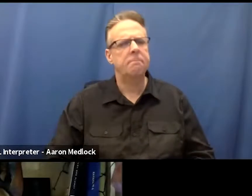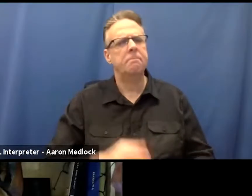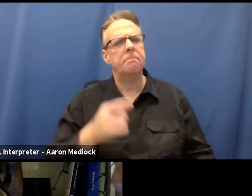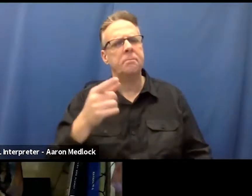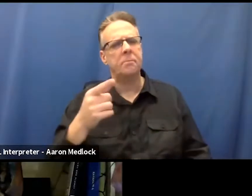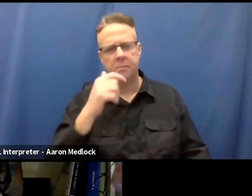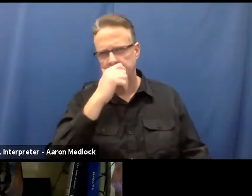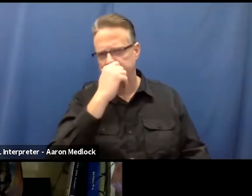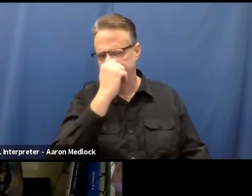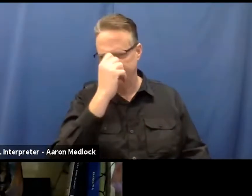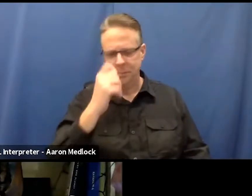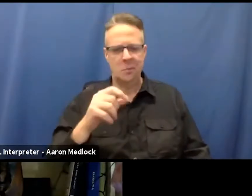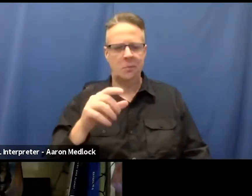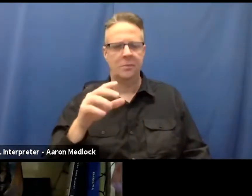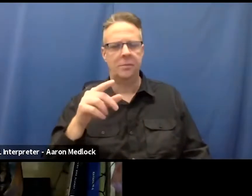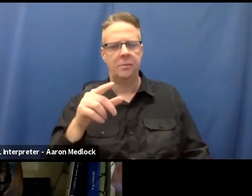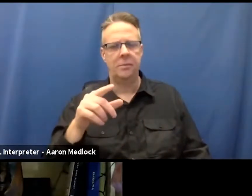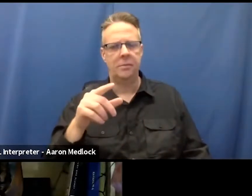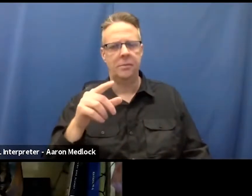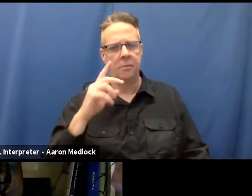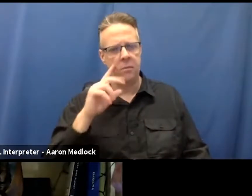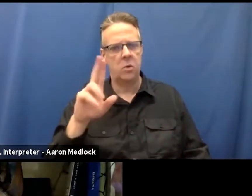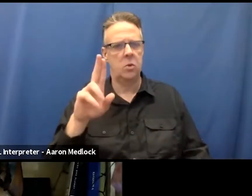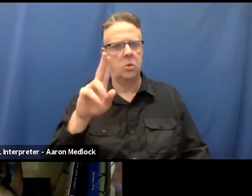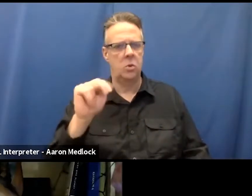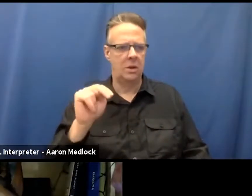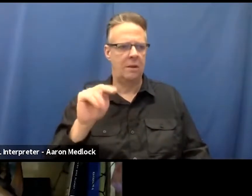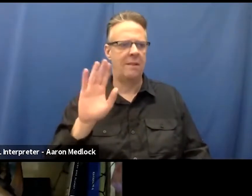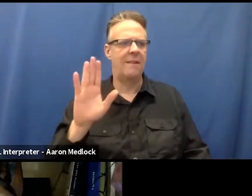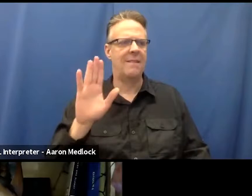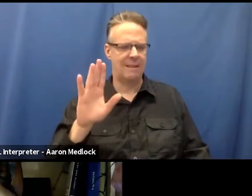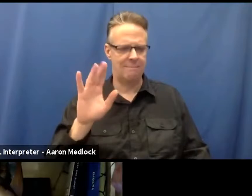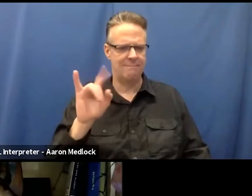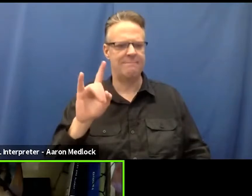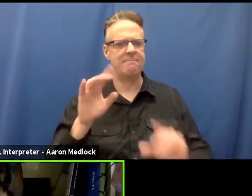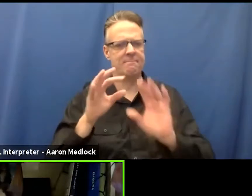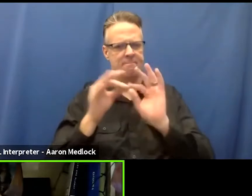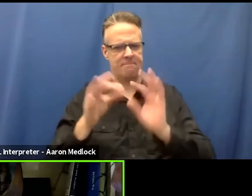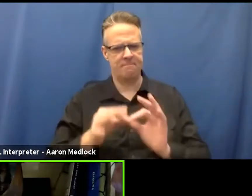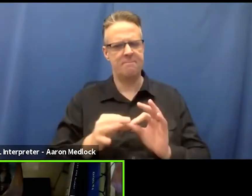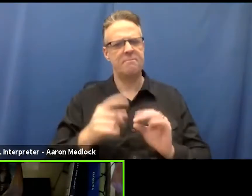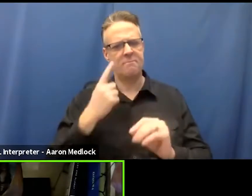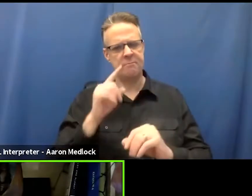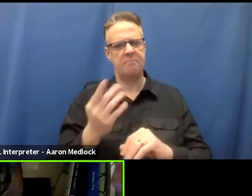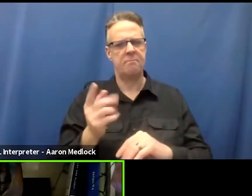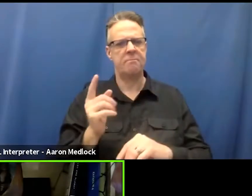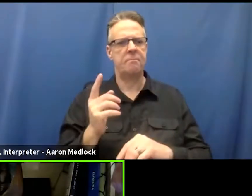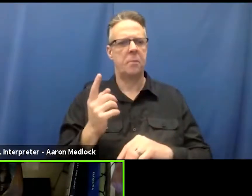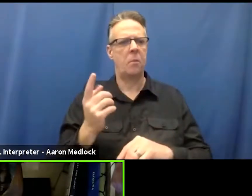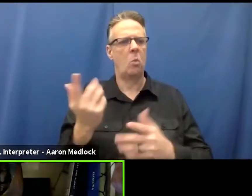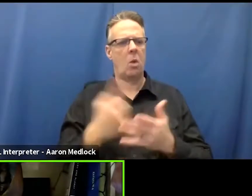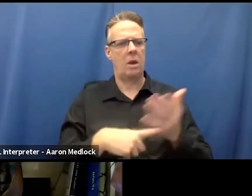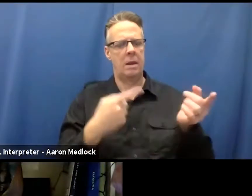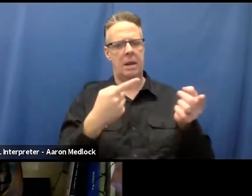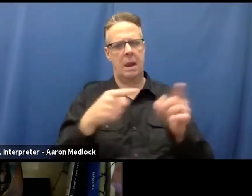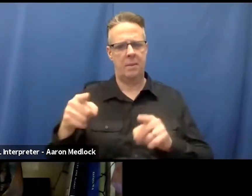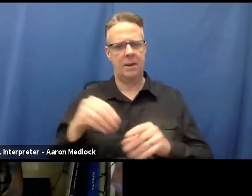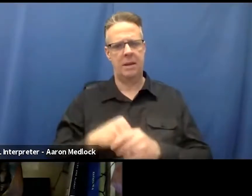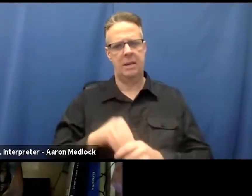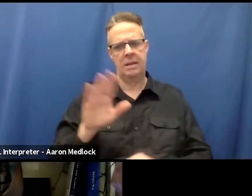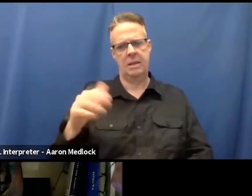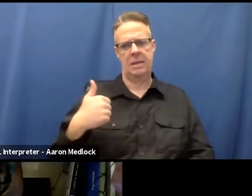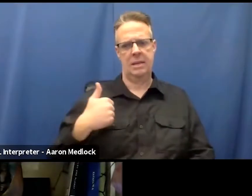to, we've had the UN rapporteur speak out about what's happening in